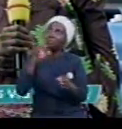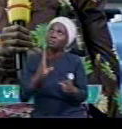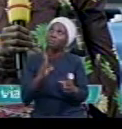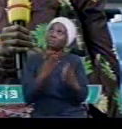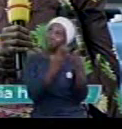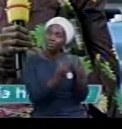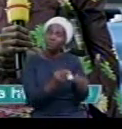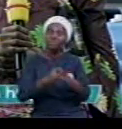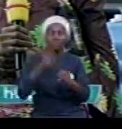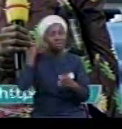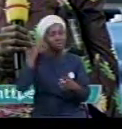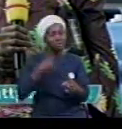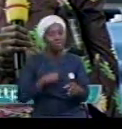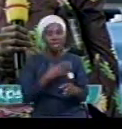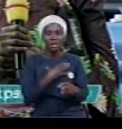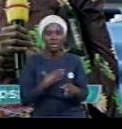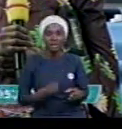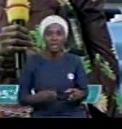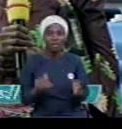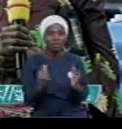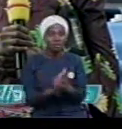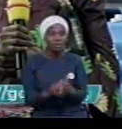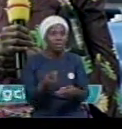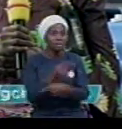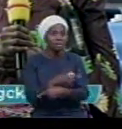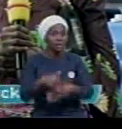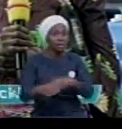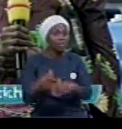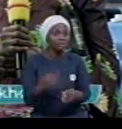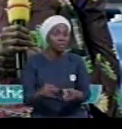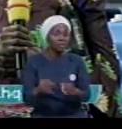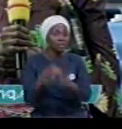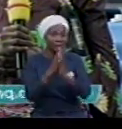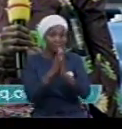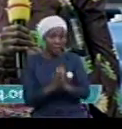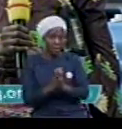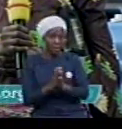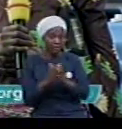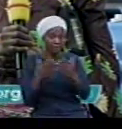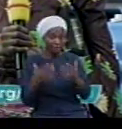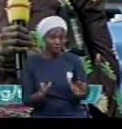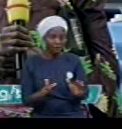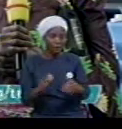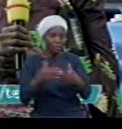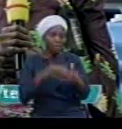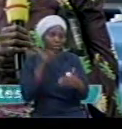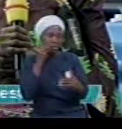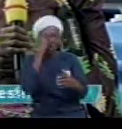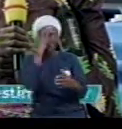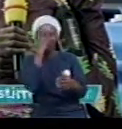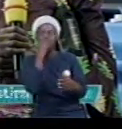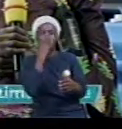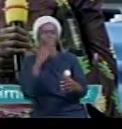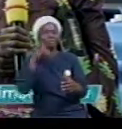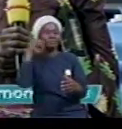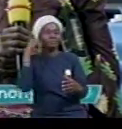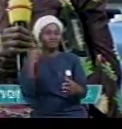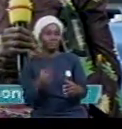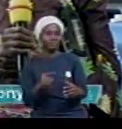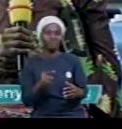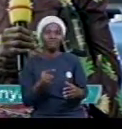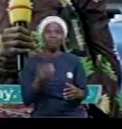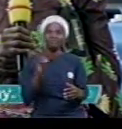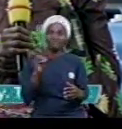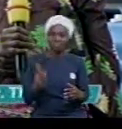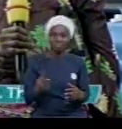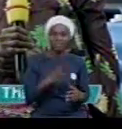And he said, that day after the prayer, she went back home. She slept. She said she slept very well. She said, okay, I